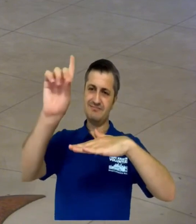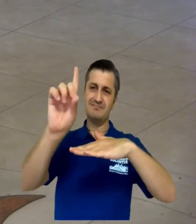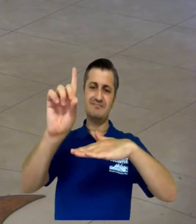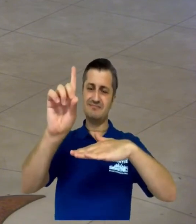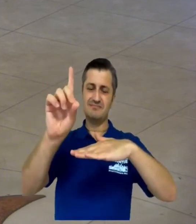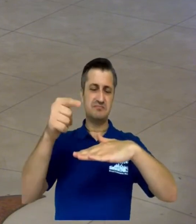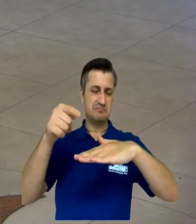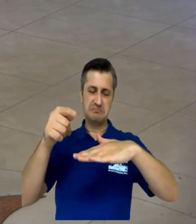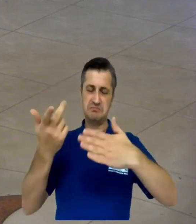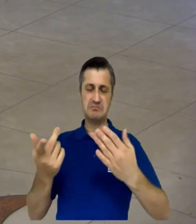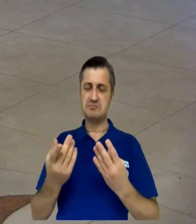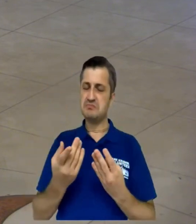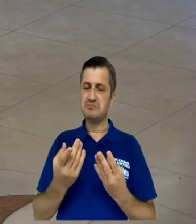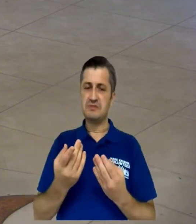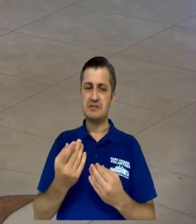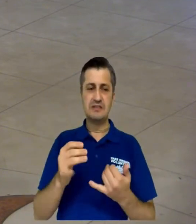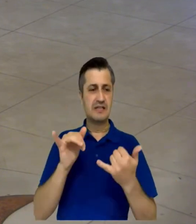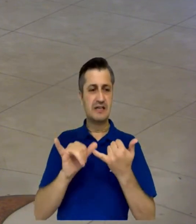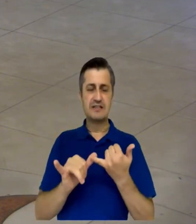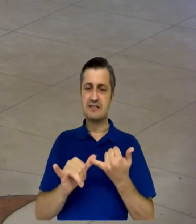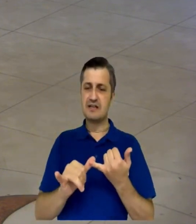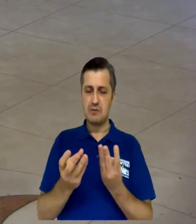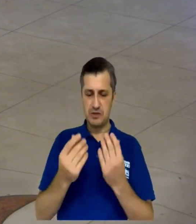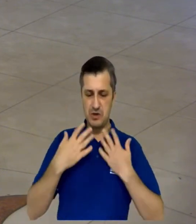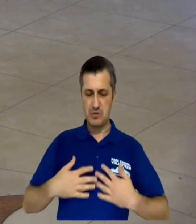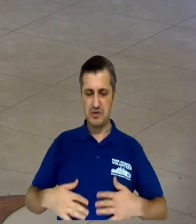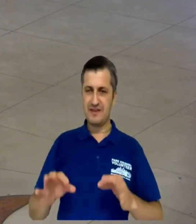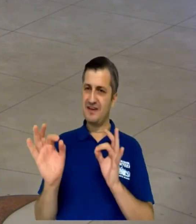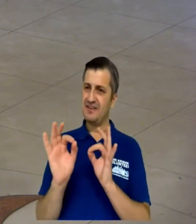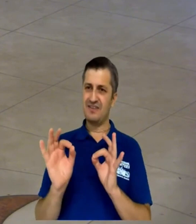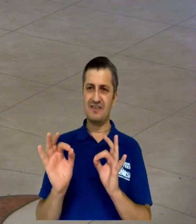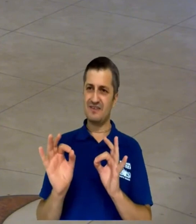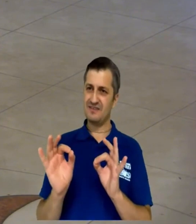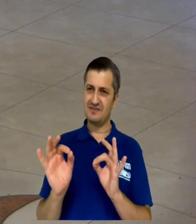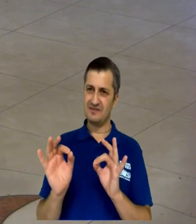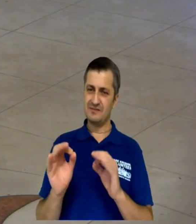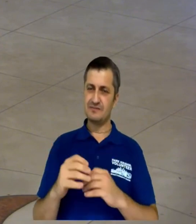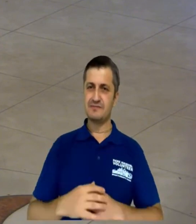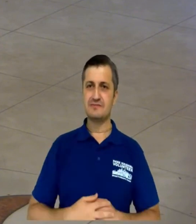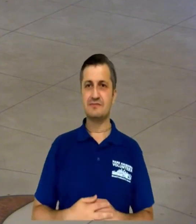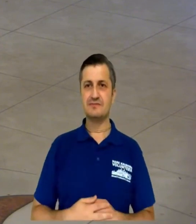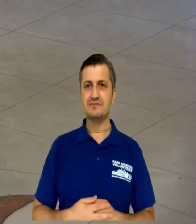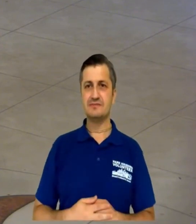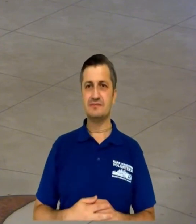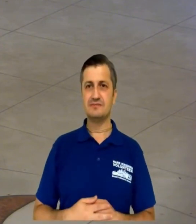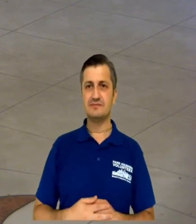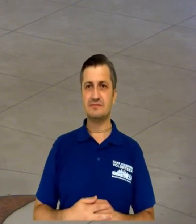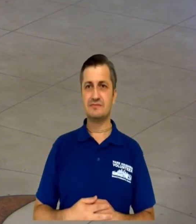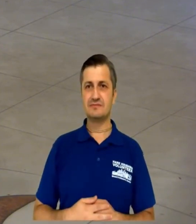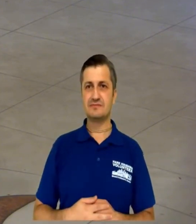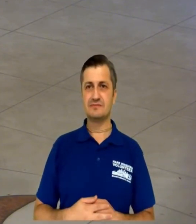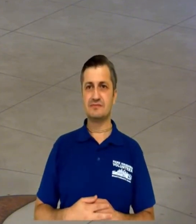He doesn't accept a material body, yet he's so amazing that he never neglects the needs of other living entities,